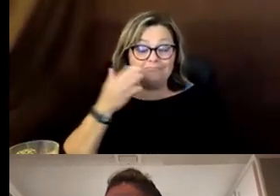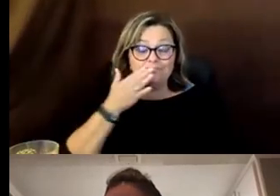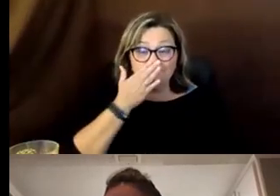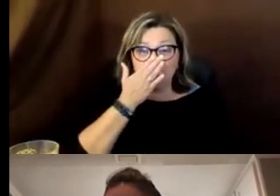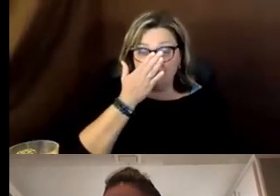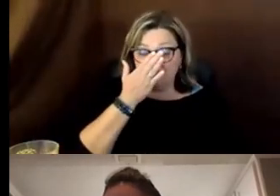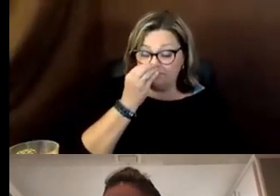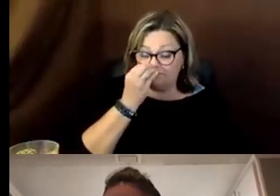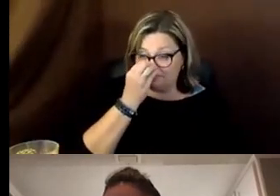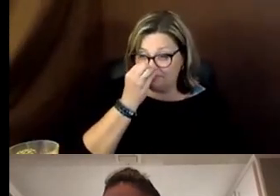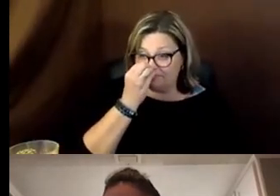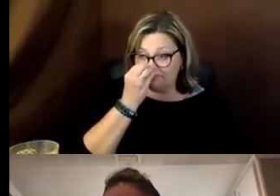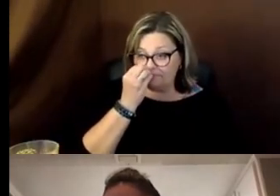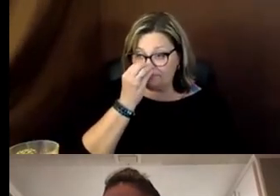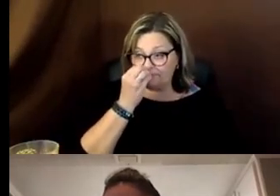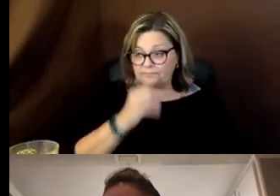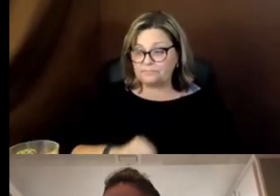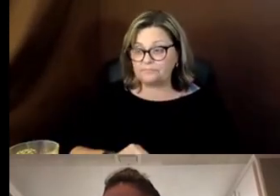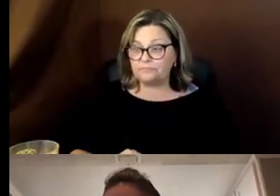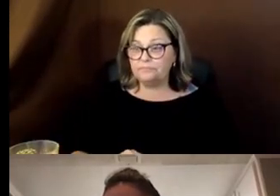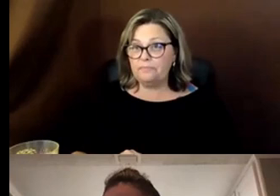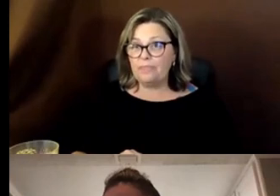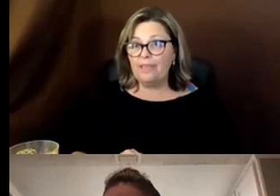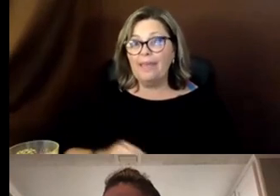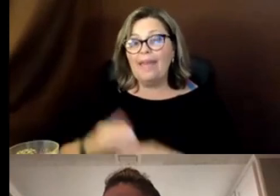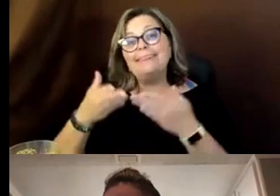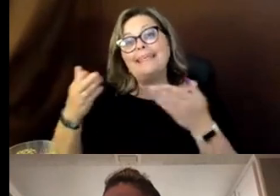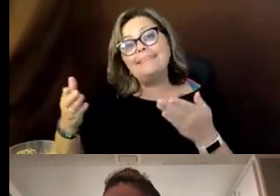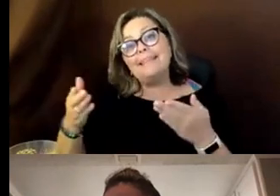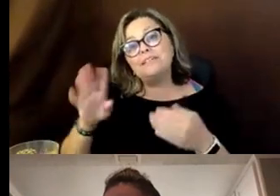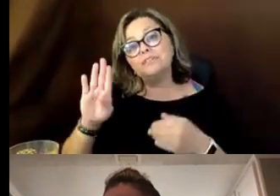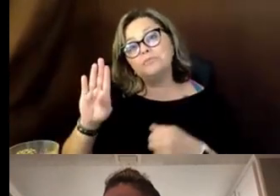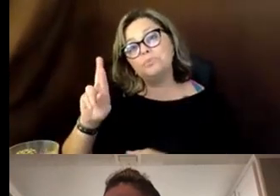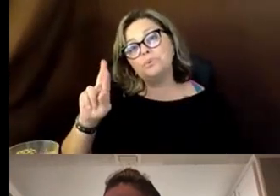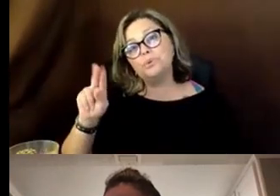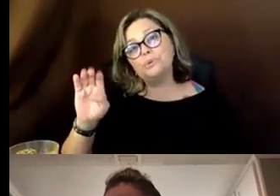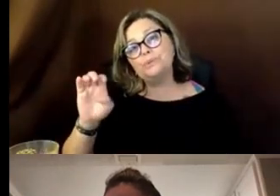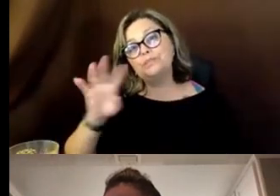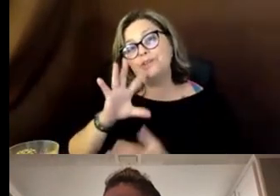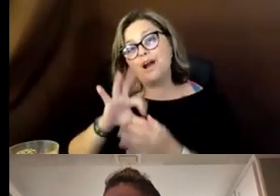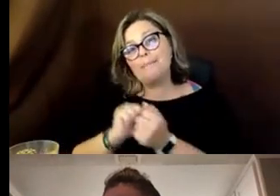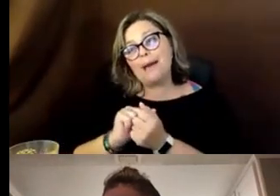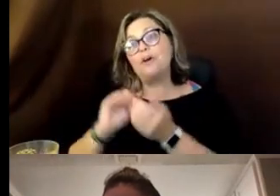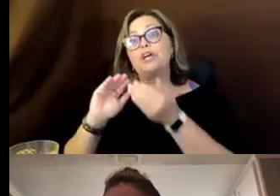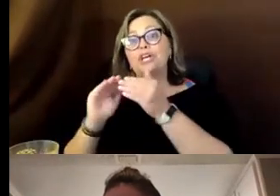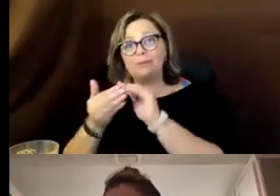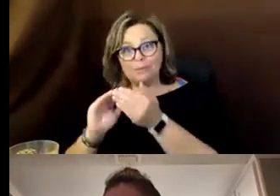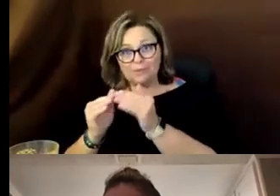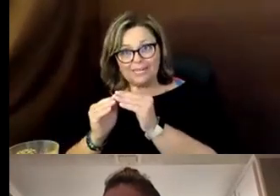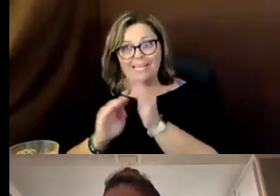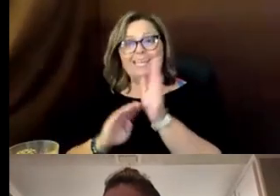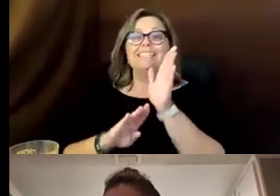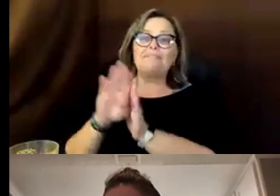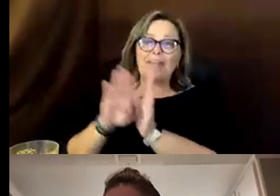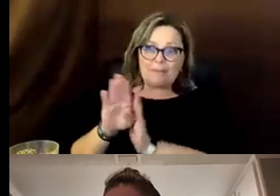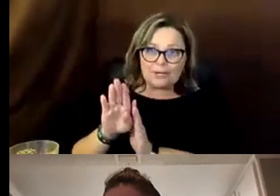brought up about communities recruiting developers, we faced that in Chico.